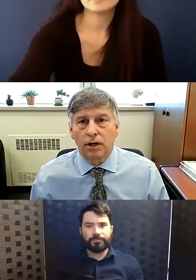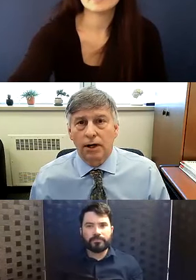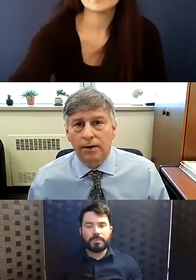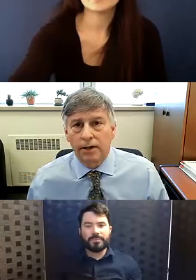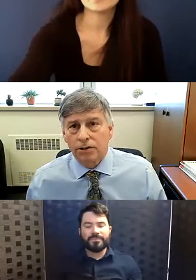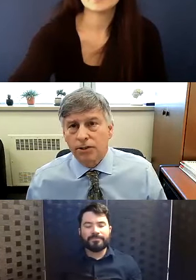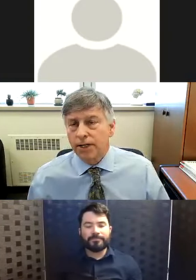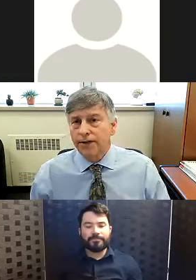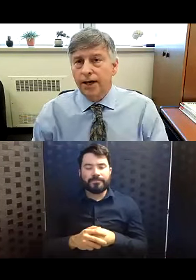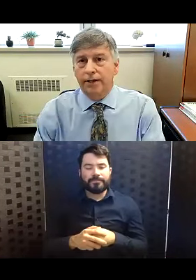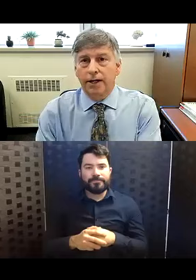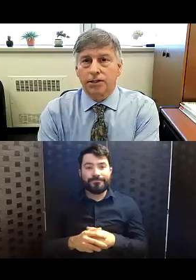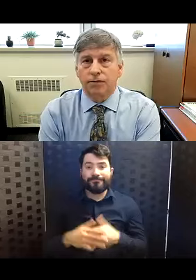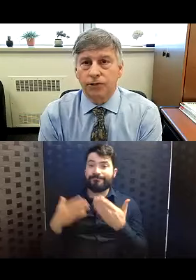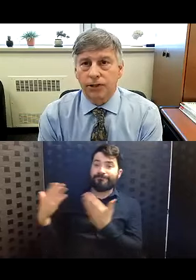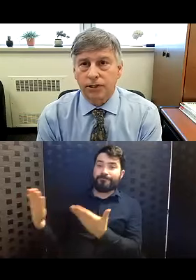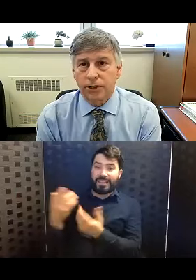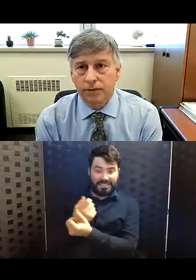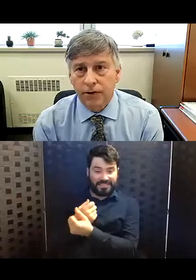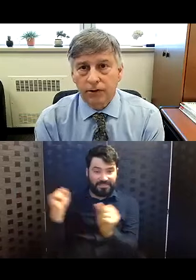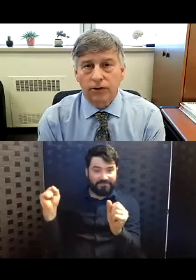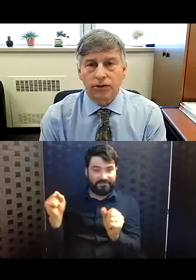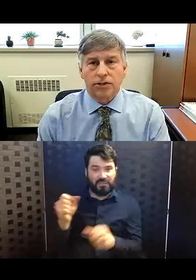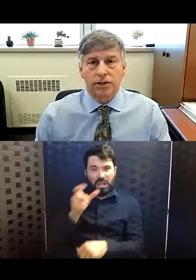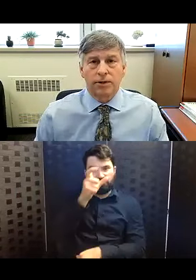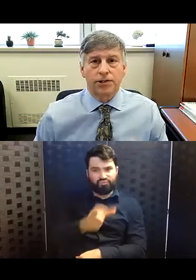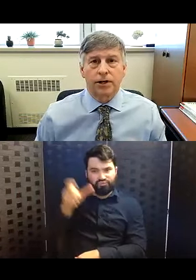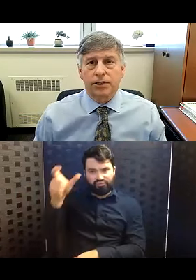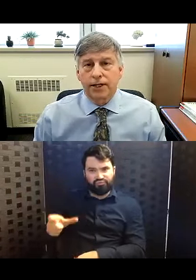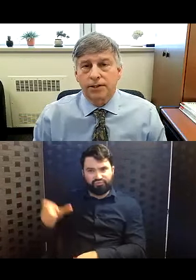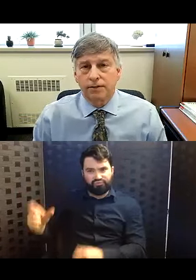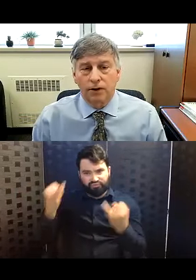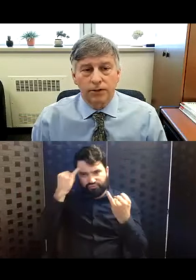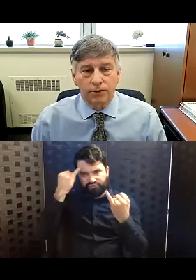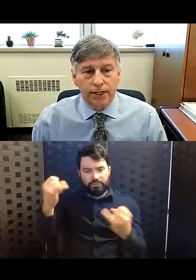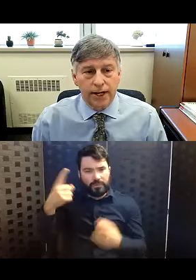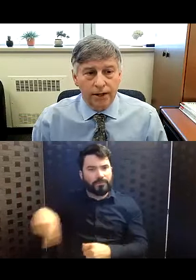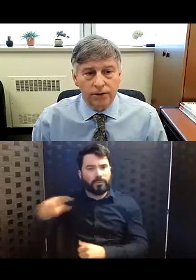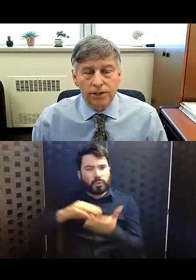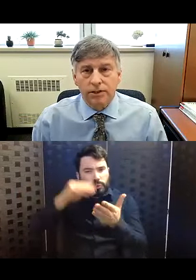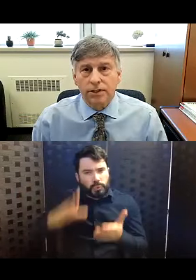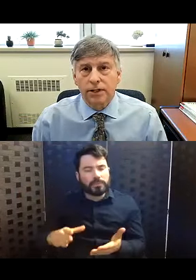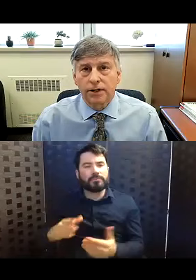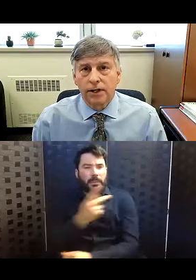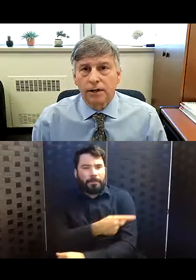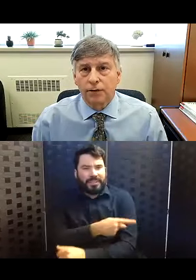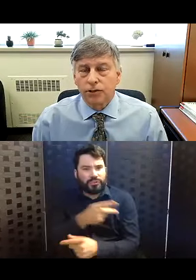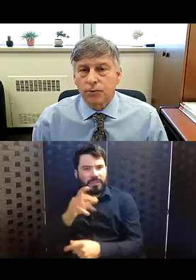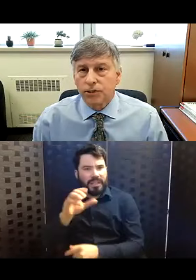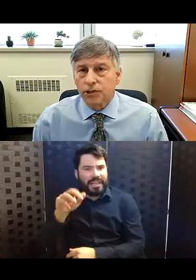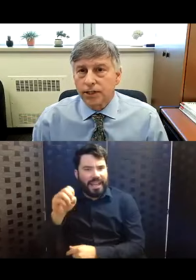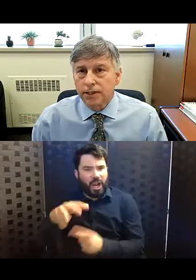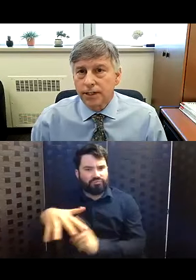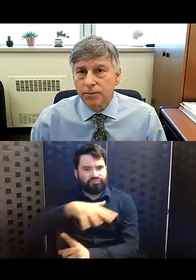So here are some safety guidelines for you to consider for our learners and patient care settings. They fall into 3 categories listed here. First,